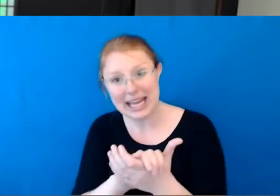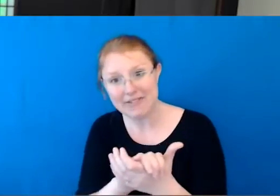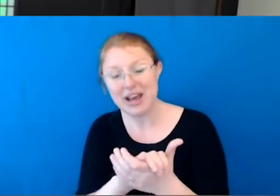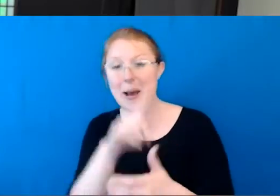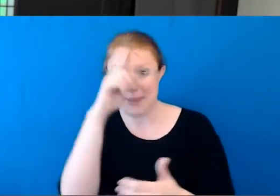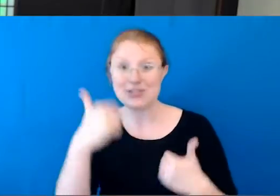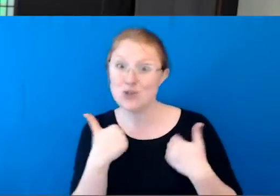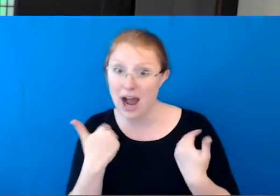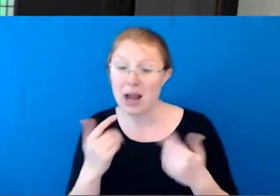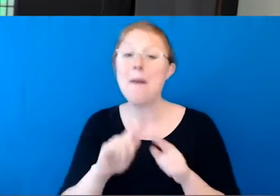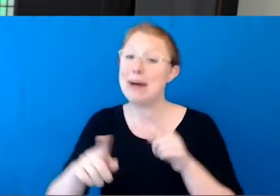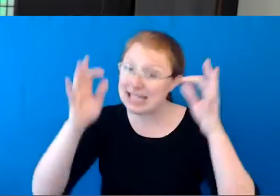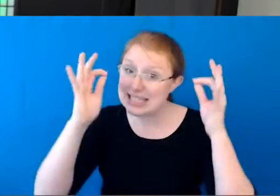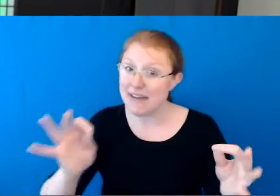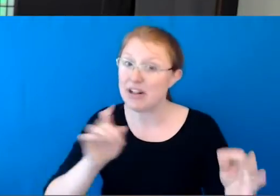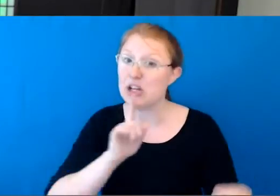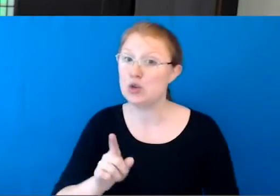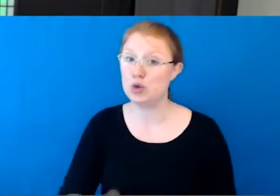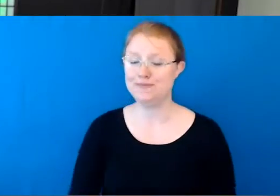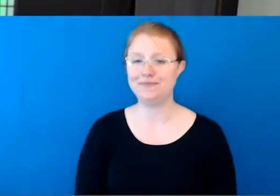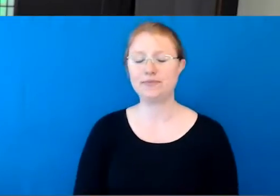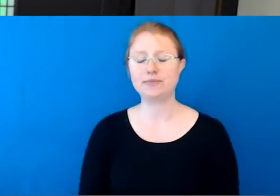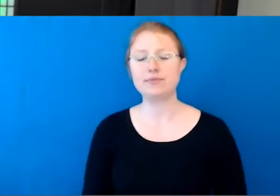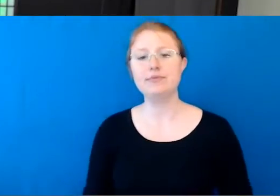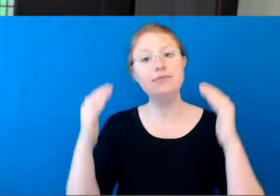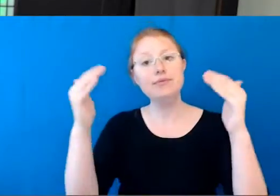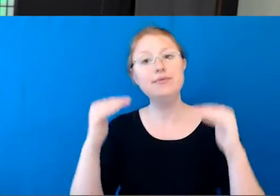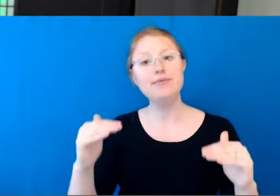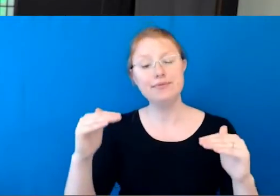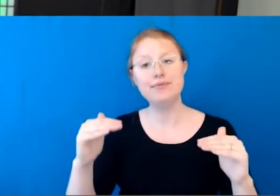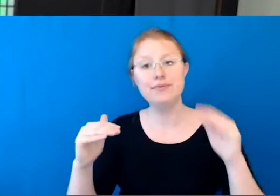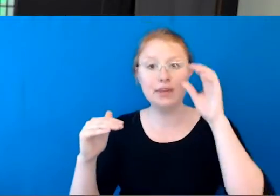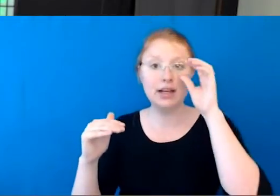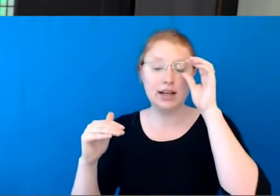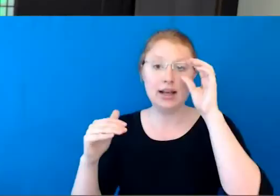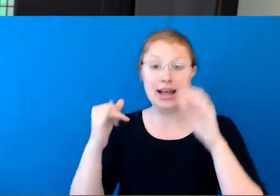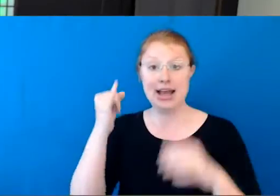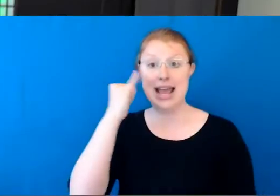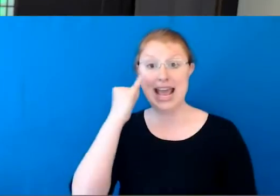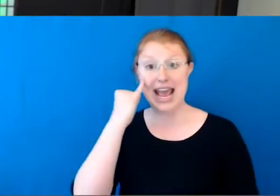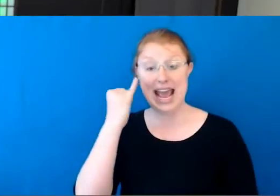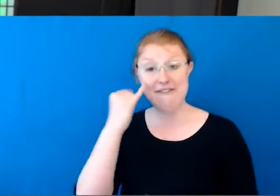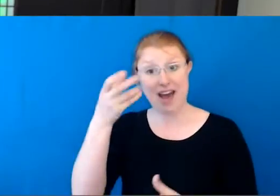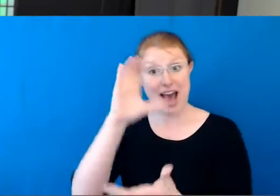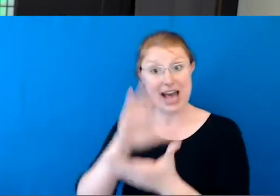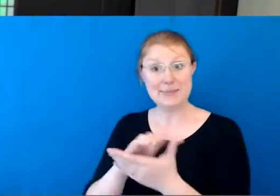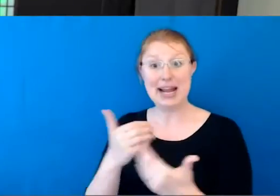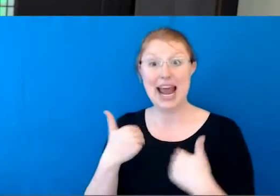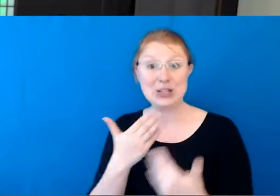A husband can trust her wife. A husband that has a virtuous, godly woman,